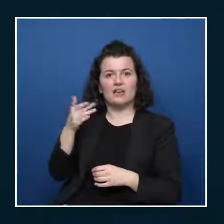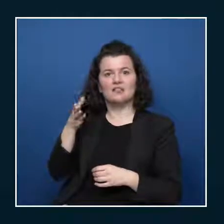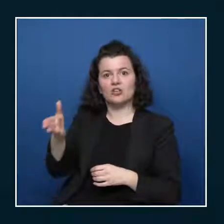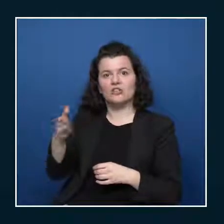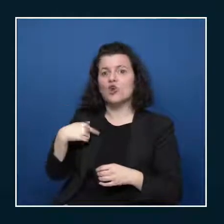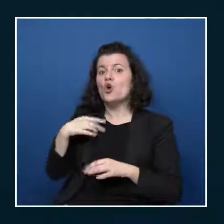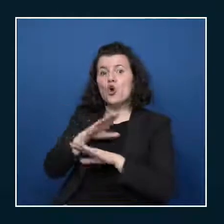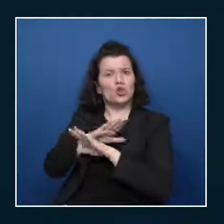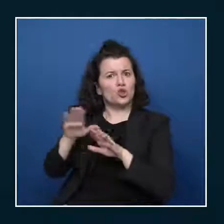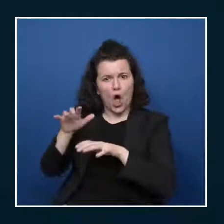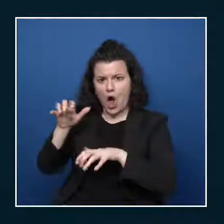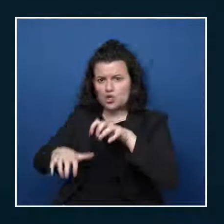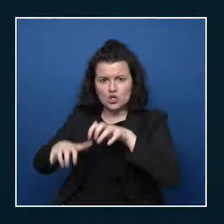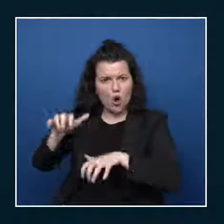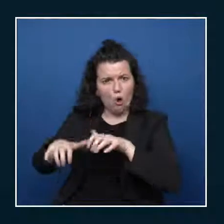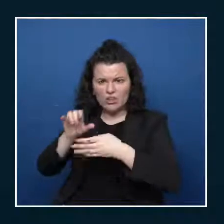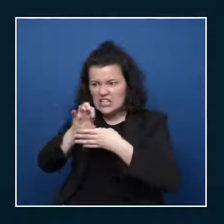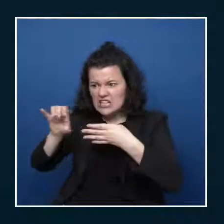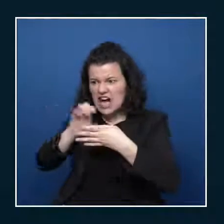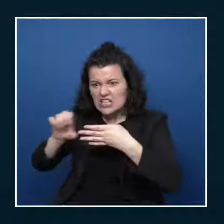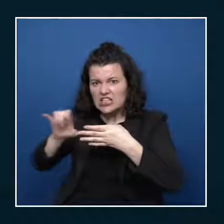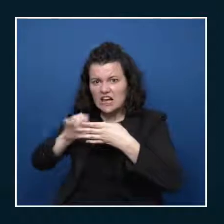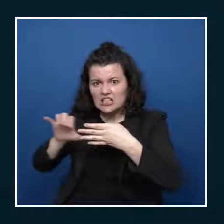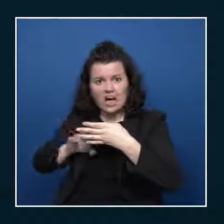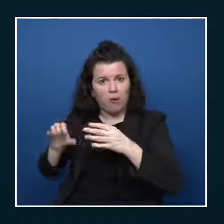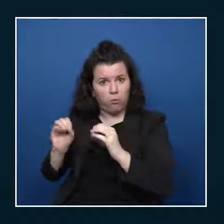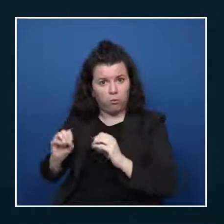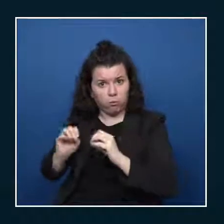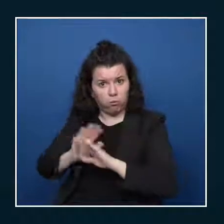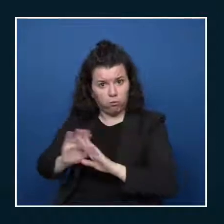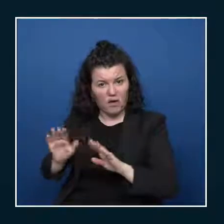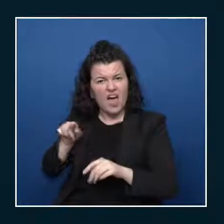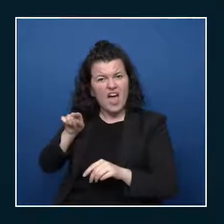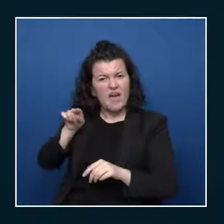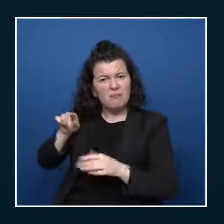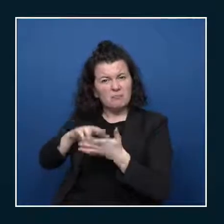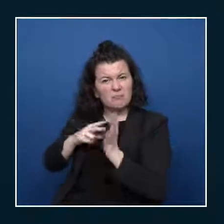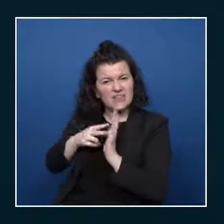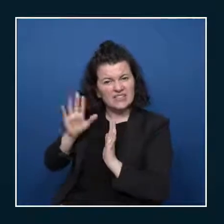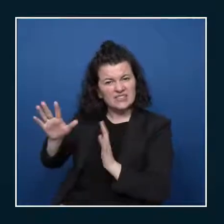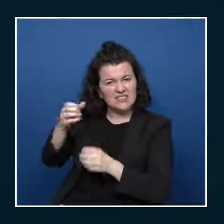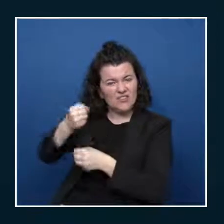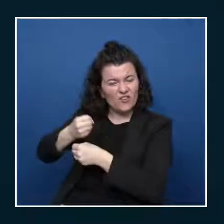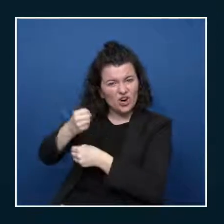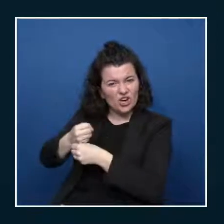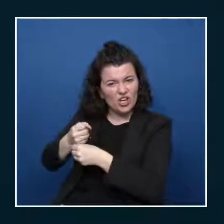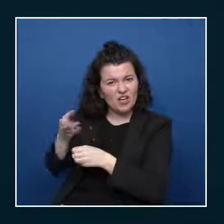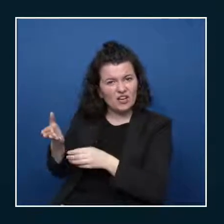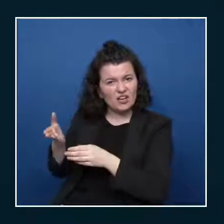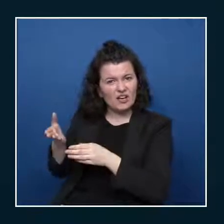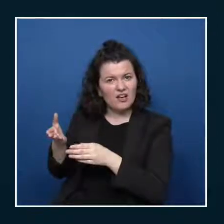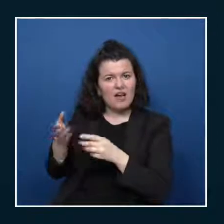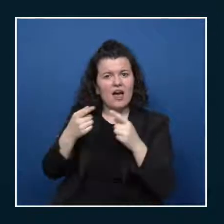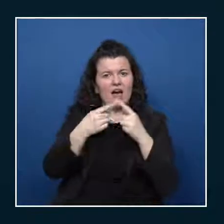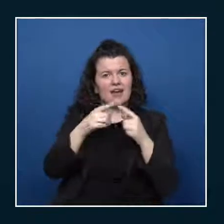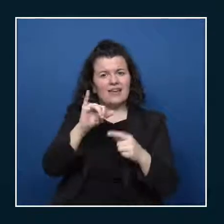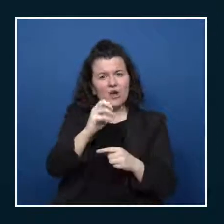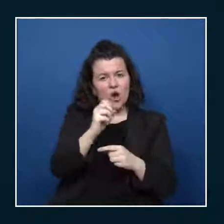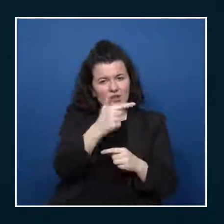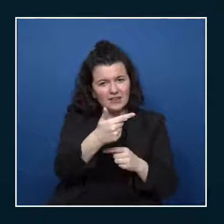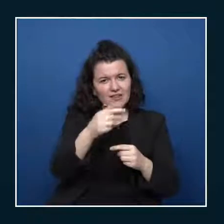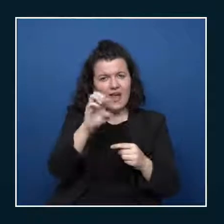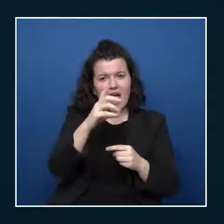if I understand it right. It is like the integration of deployment, IoT Edge, IoT